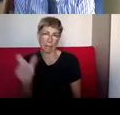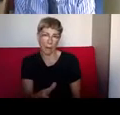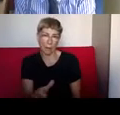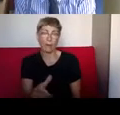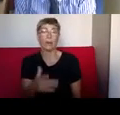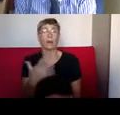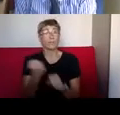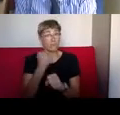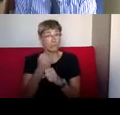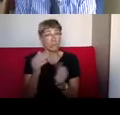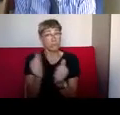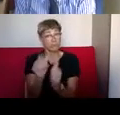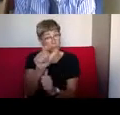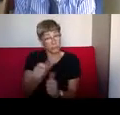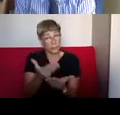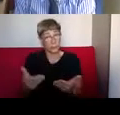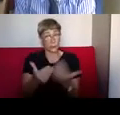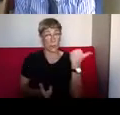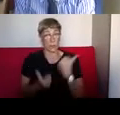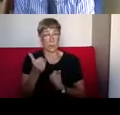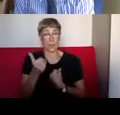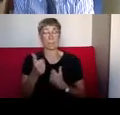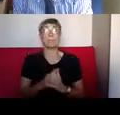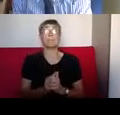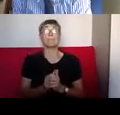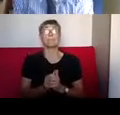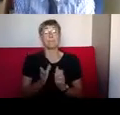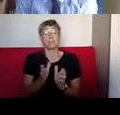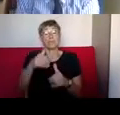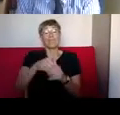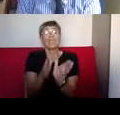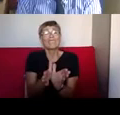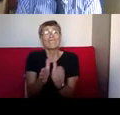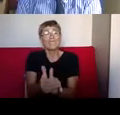a department that is for persons with intellectual disability.